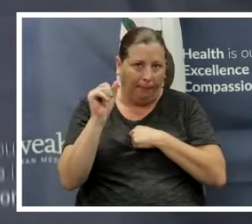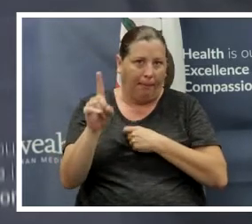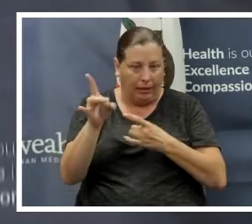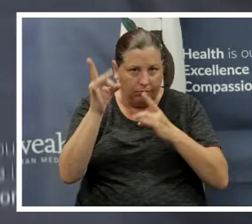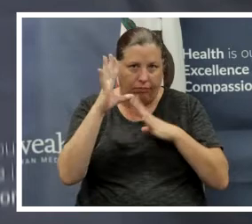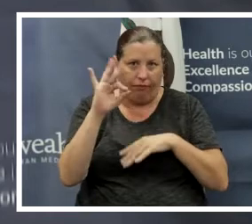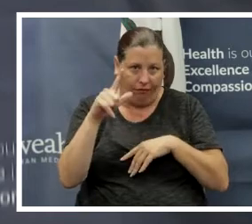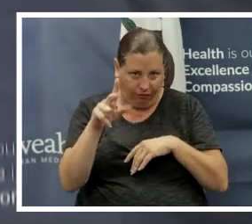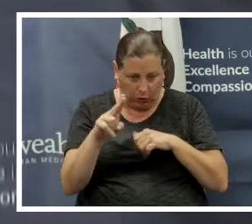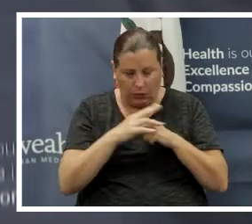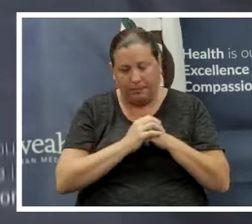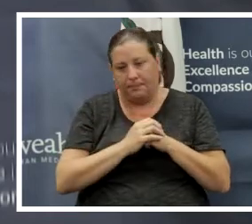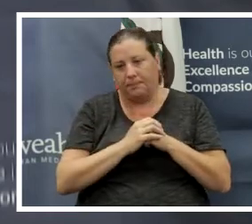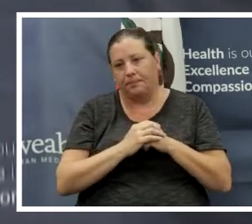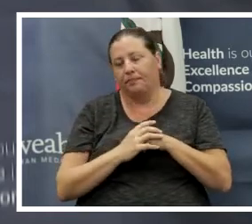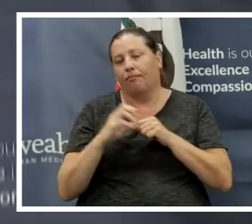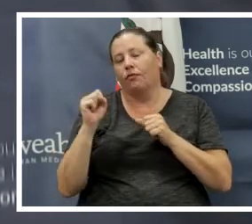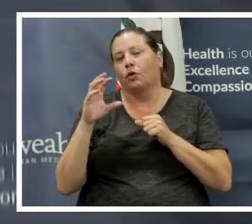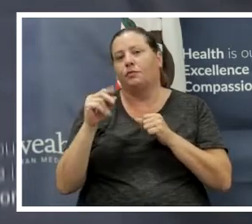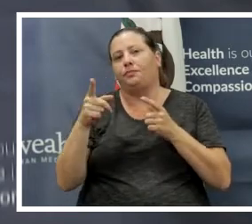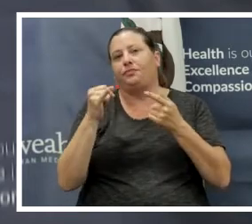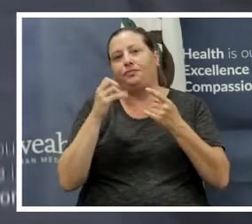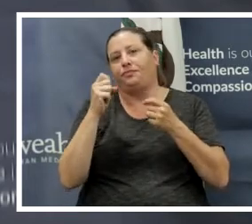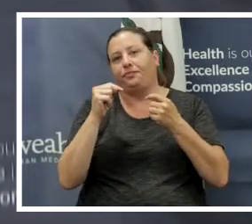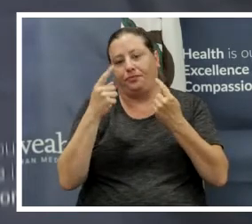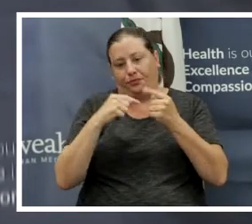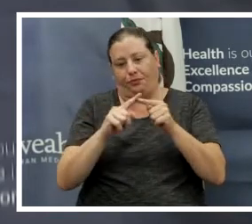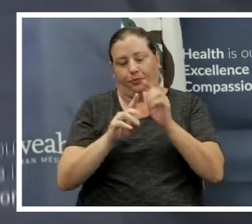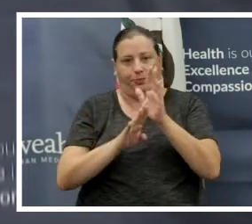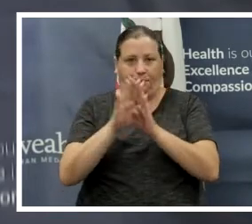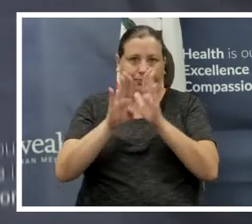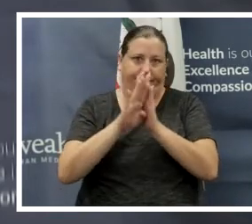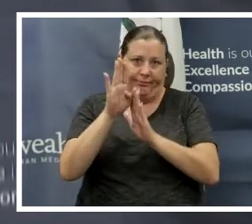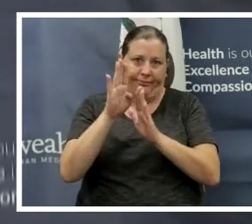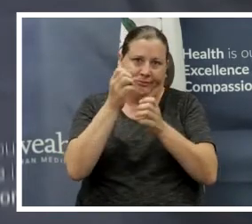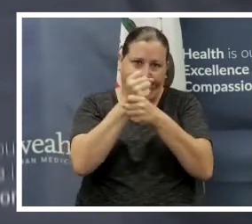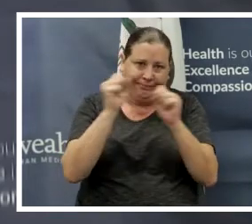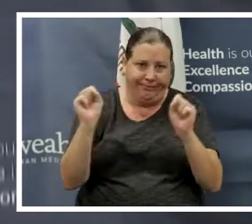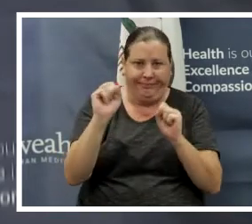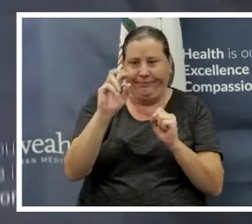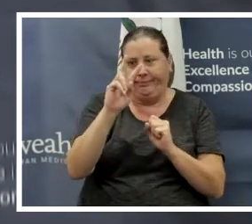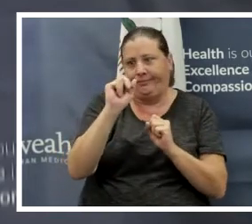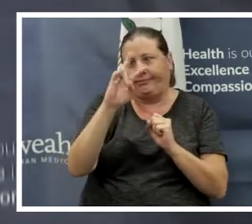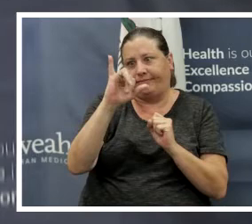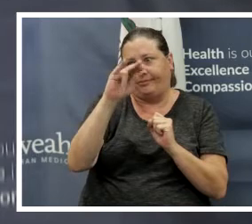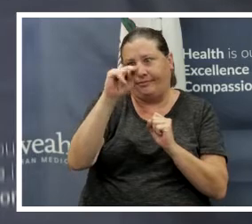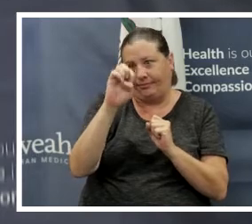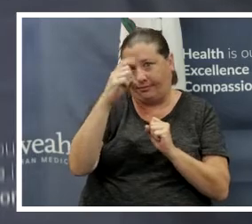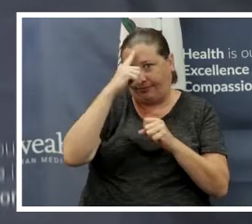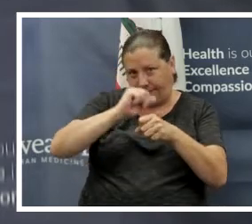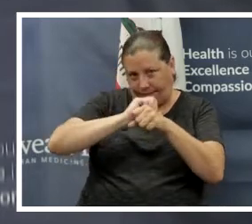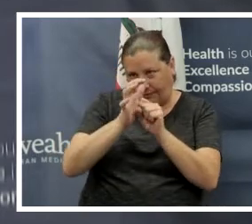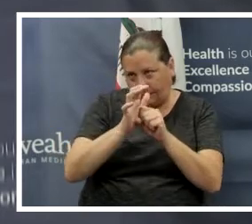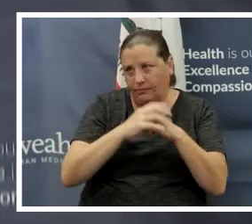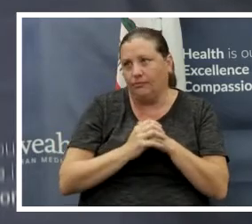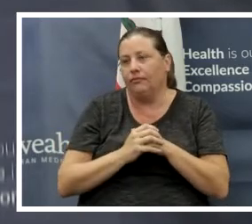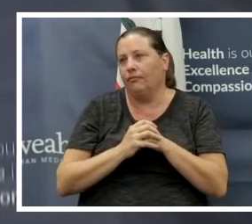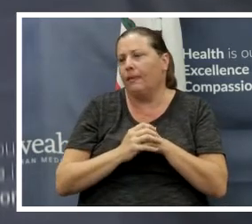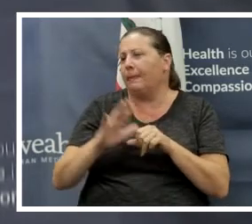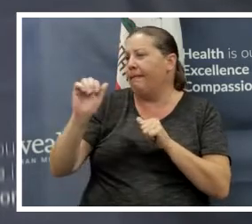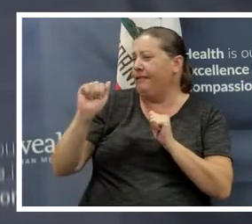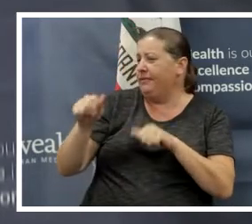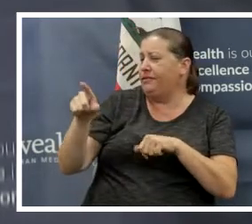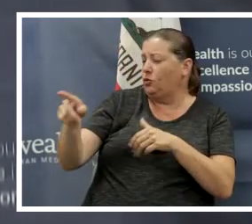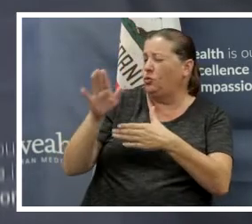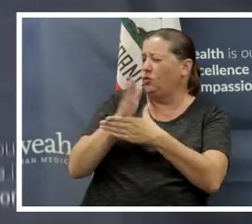us developing a safe and effective vaccine for COVID. Okay, thank you, Gary. So can you share any information on